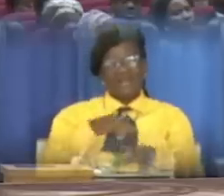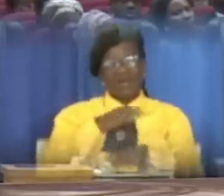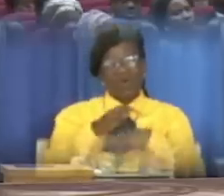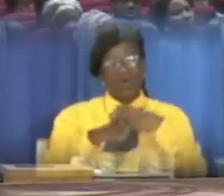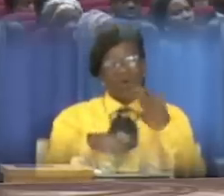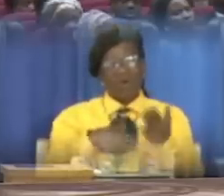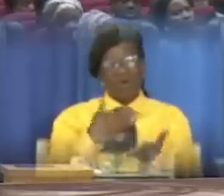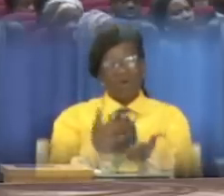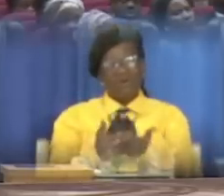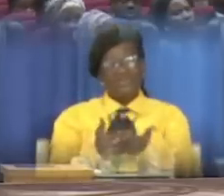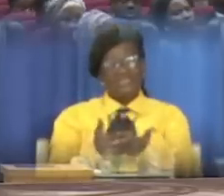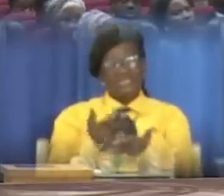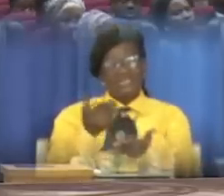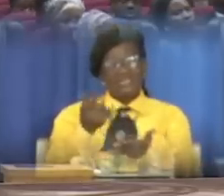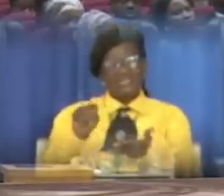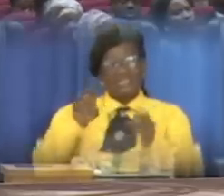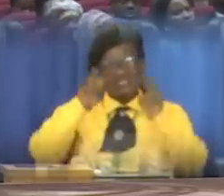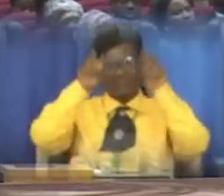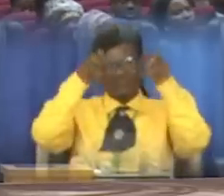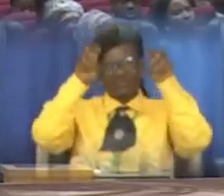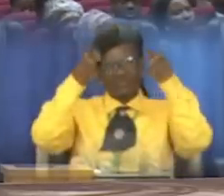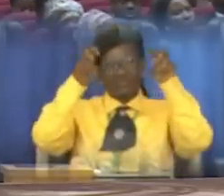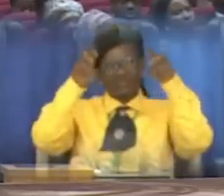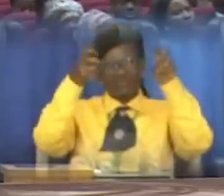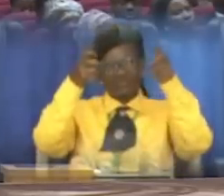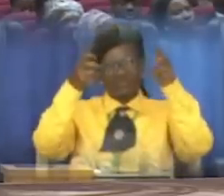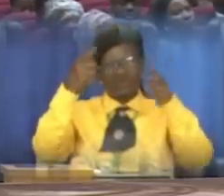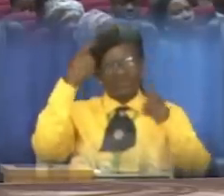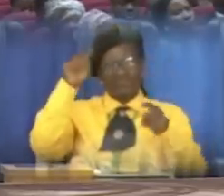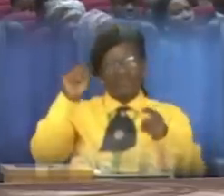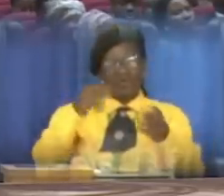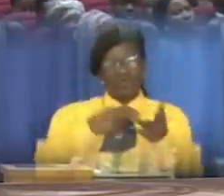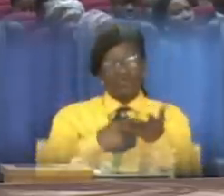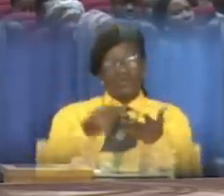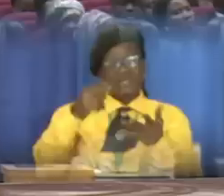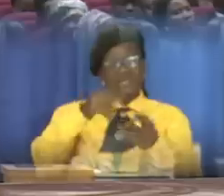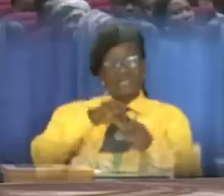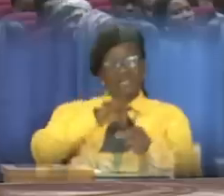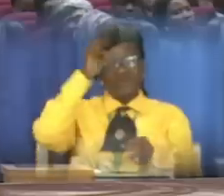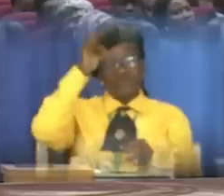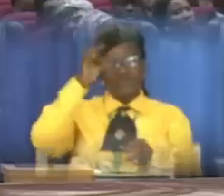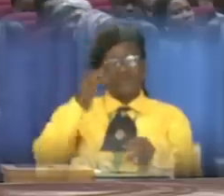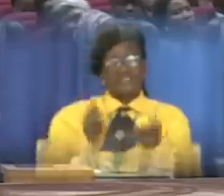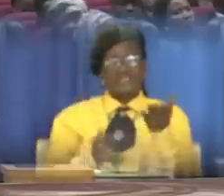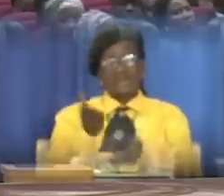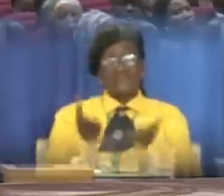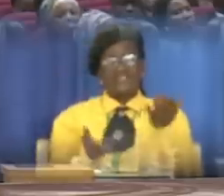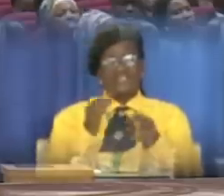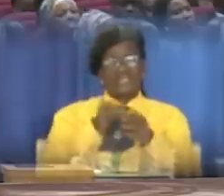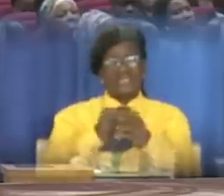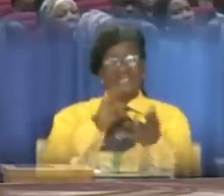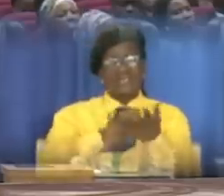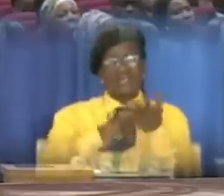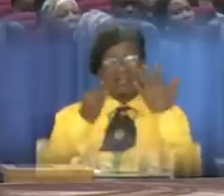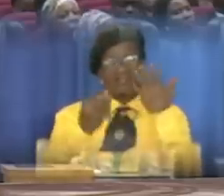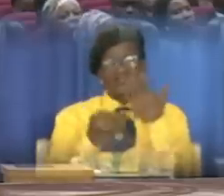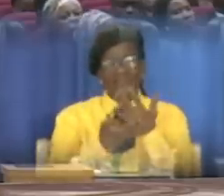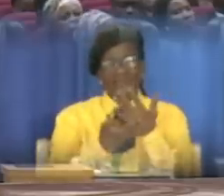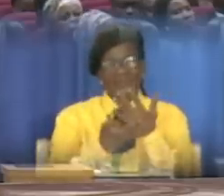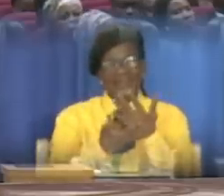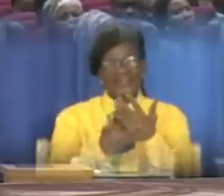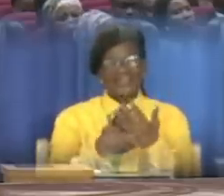the theme for next Holy Ghost service in February is Let There Be